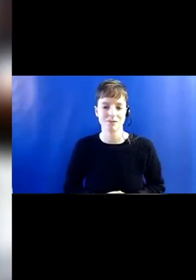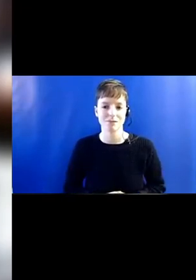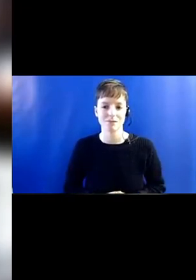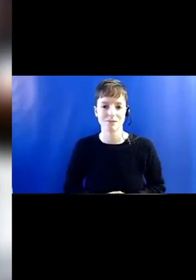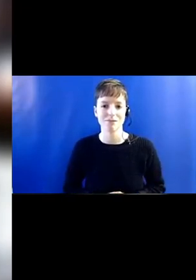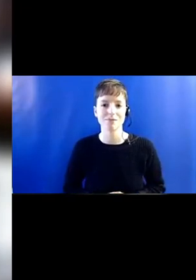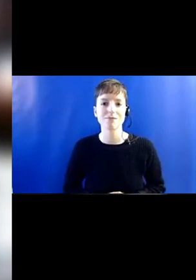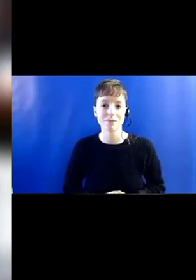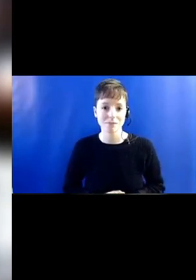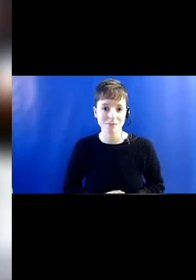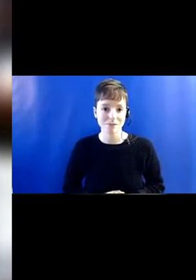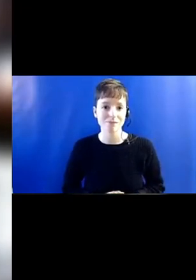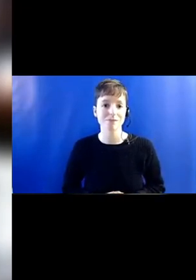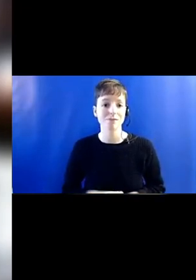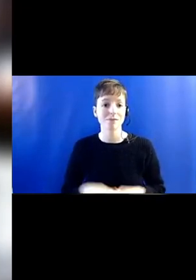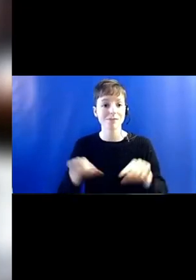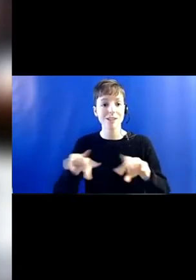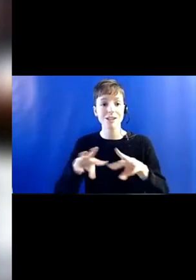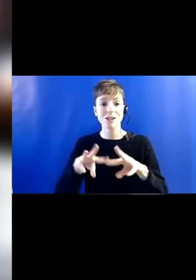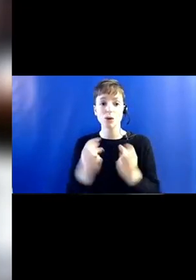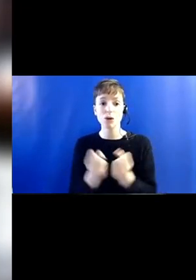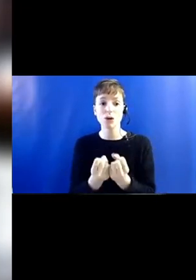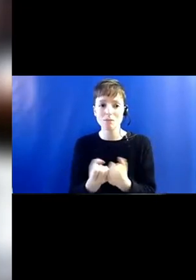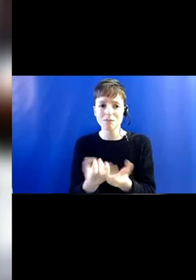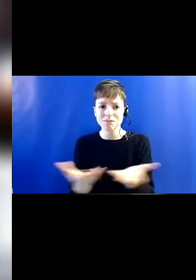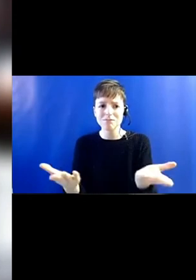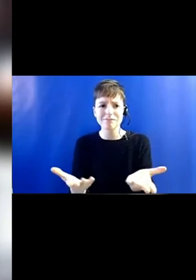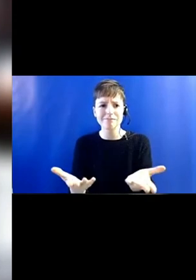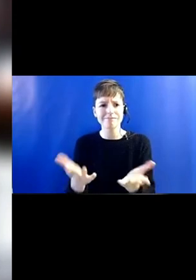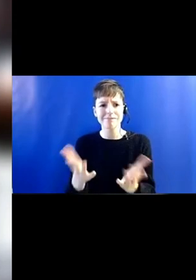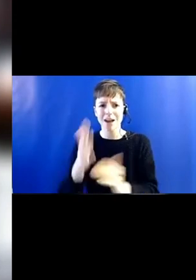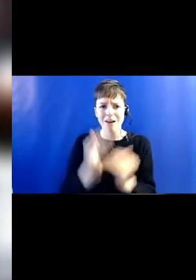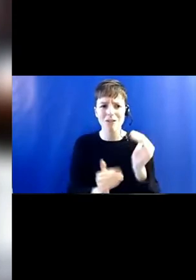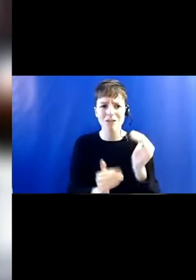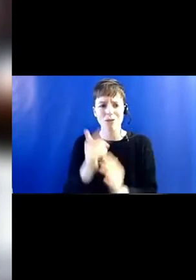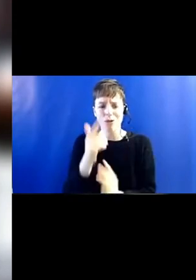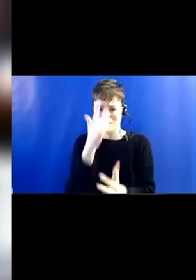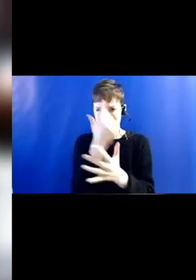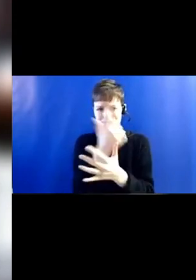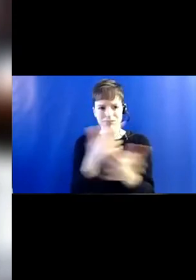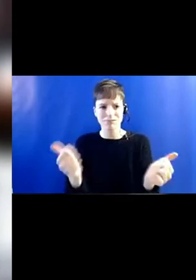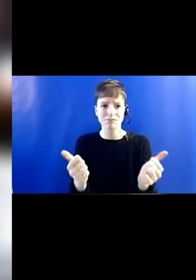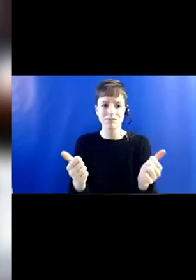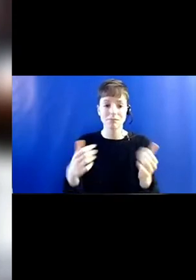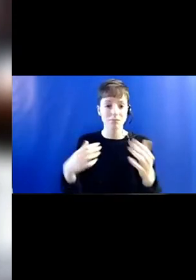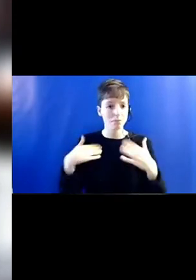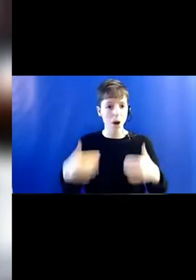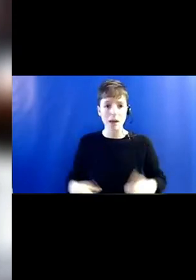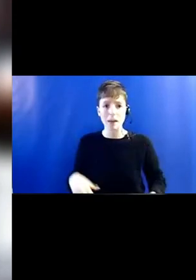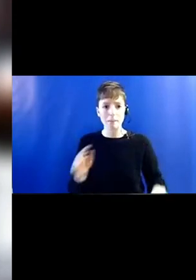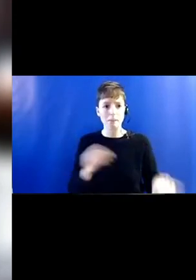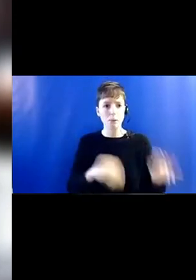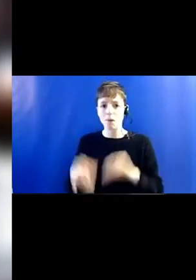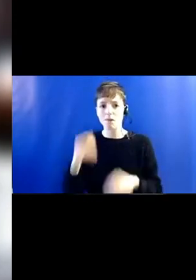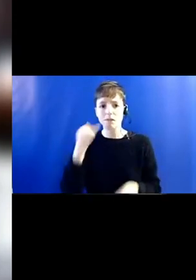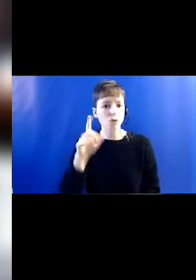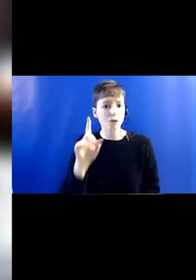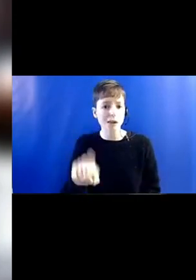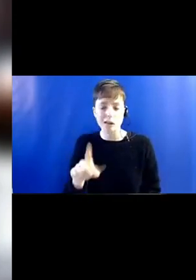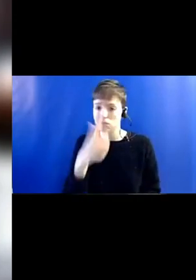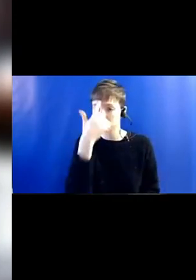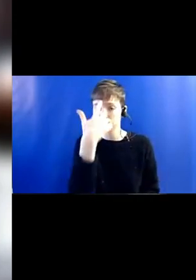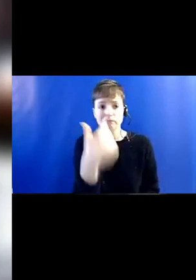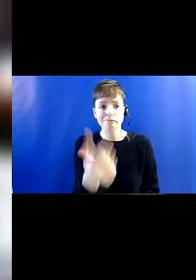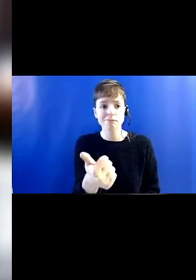For this workshop, we invite you all to be comfortable, to move your body as you need to do, and participate in whatever way works best for